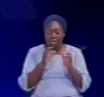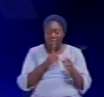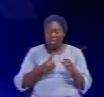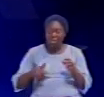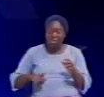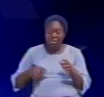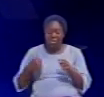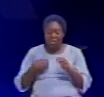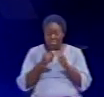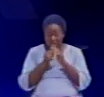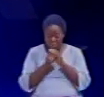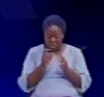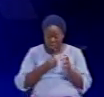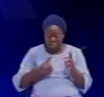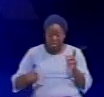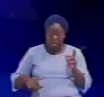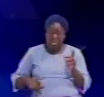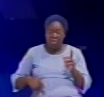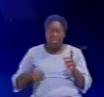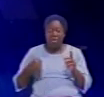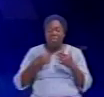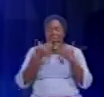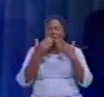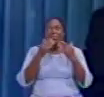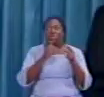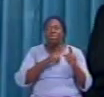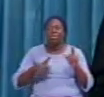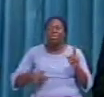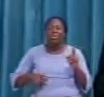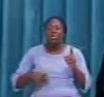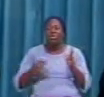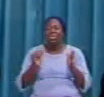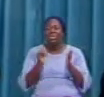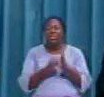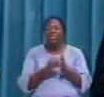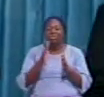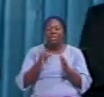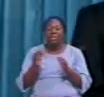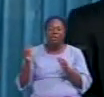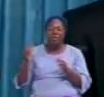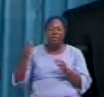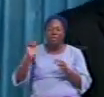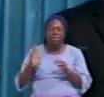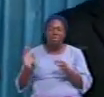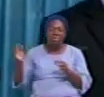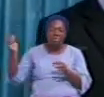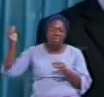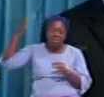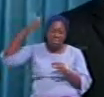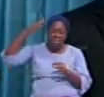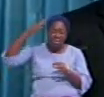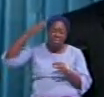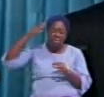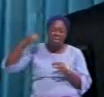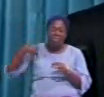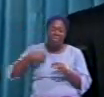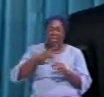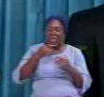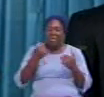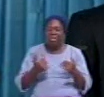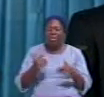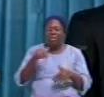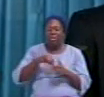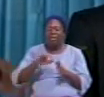and want to worship the Lord. We want to thank the Lord that by God's grace, we are now in the